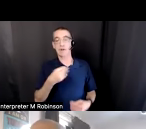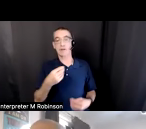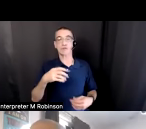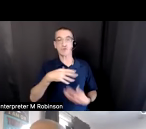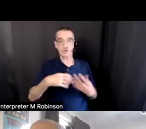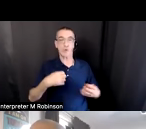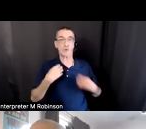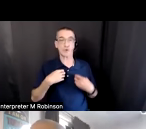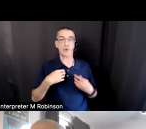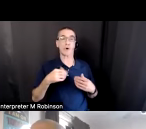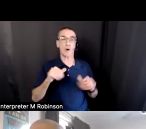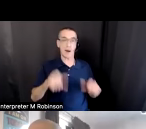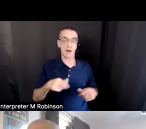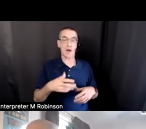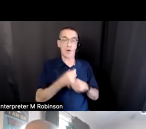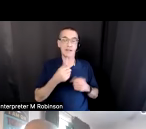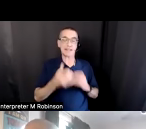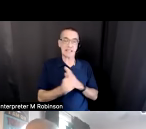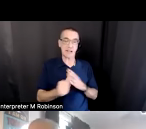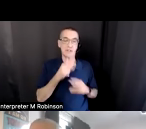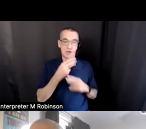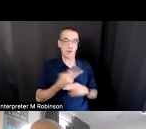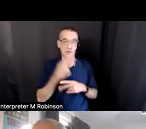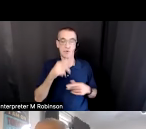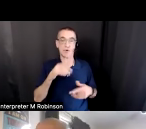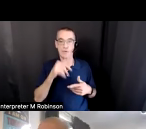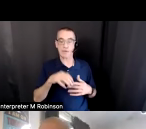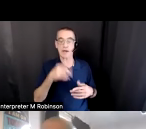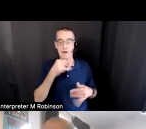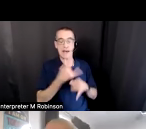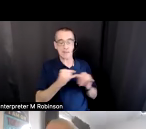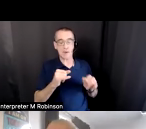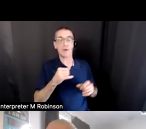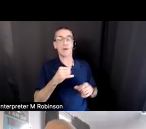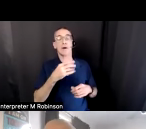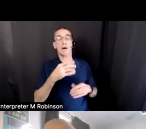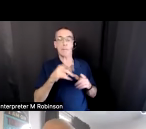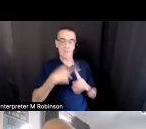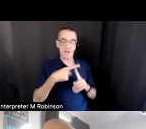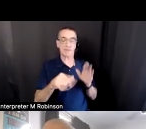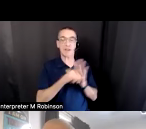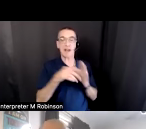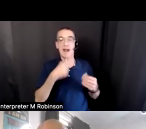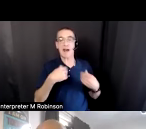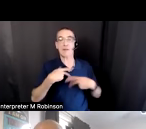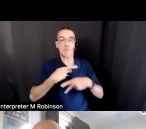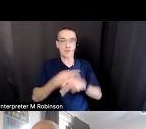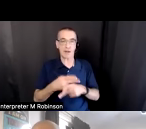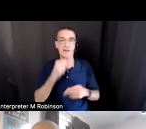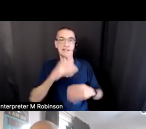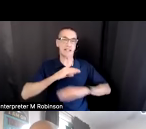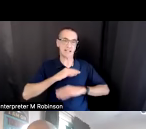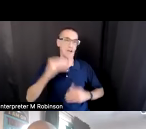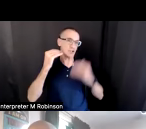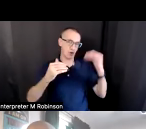is acquiring skills and attitudes that are essential for forming an independent, positive identity and having a productive and satisfying